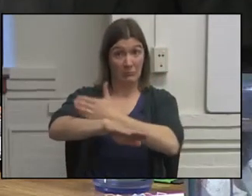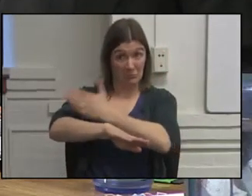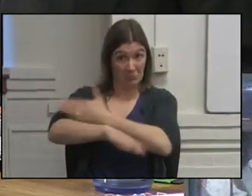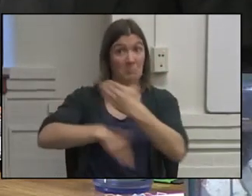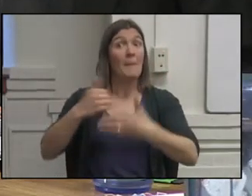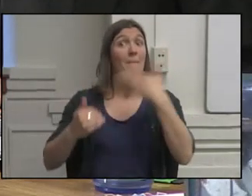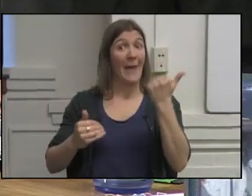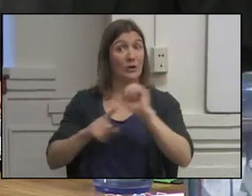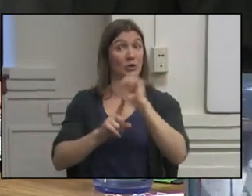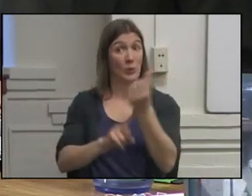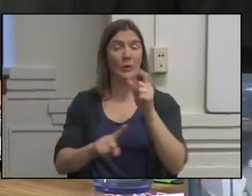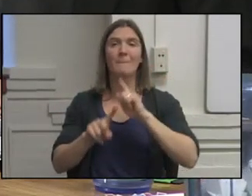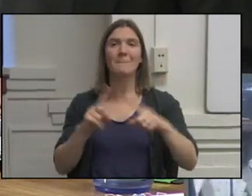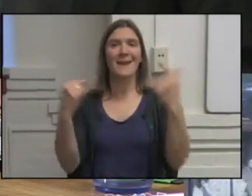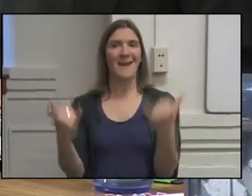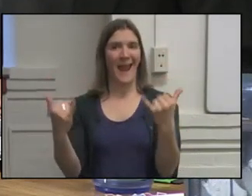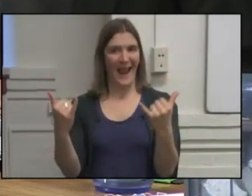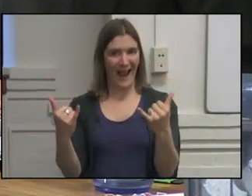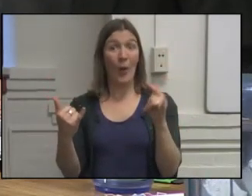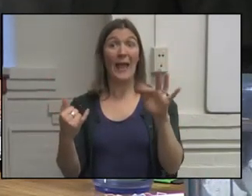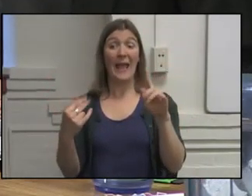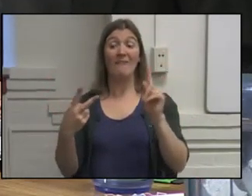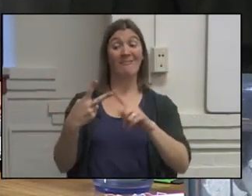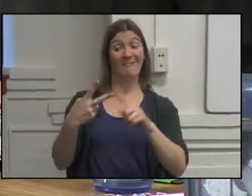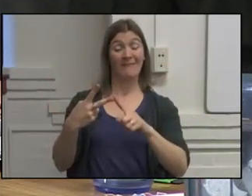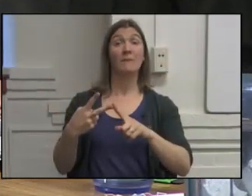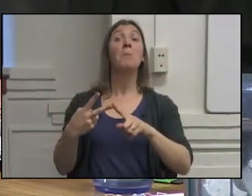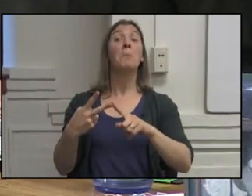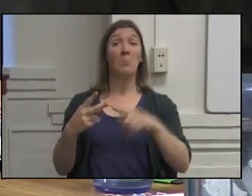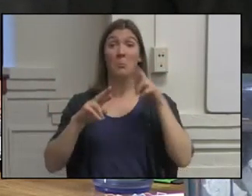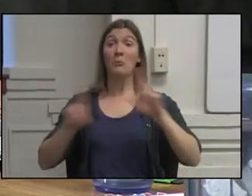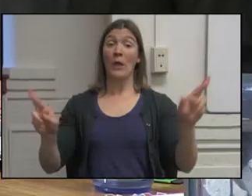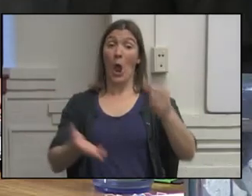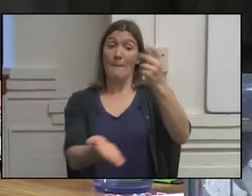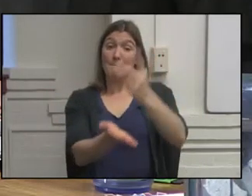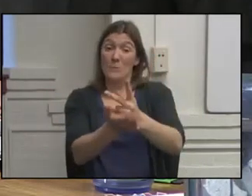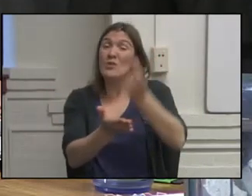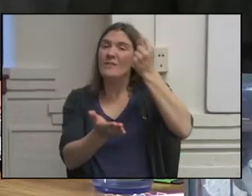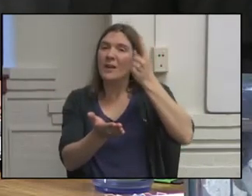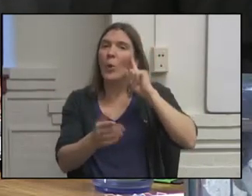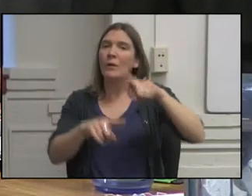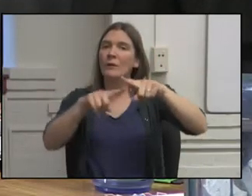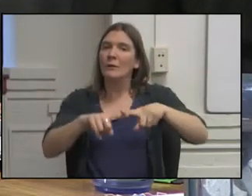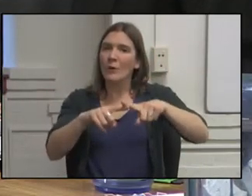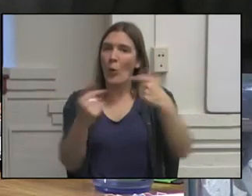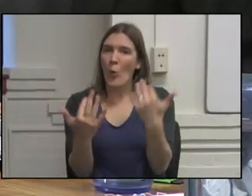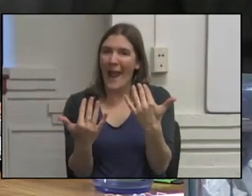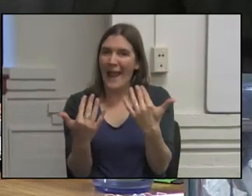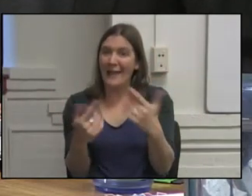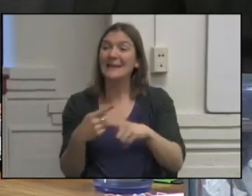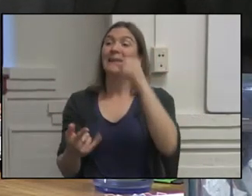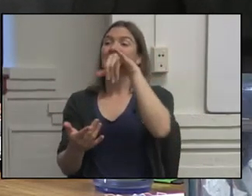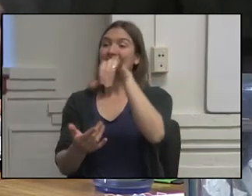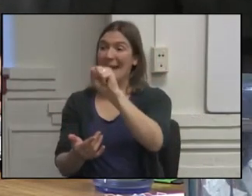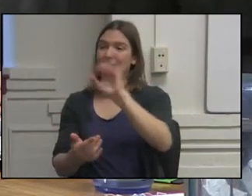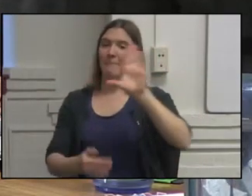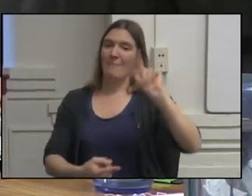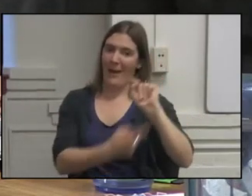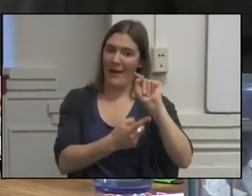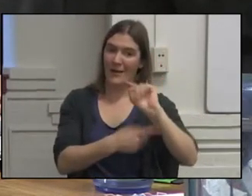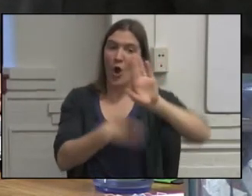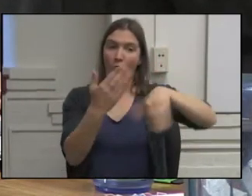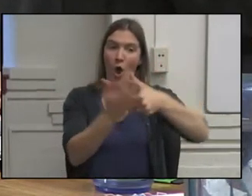request to you tonight is that if you do decide to approve this, that you approve it conditionally, with the condition being that all the different